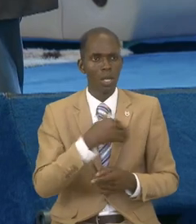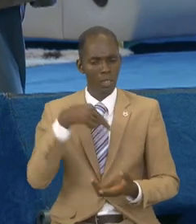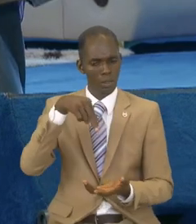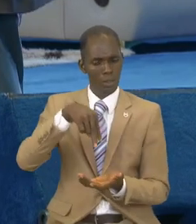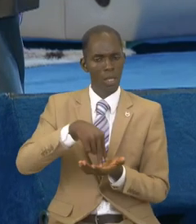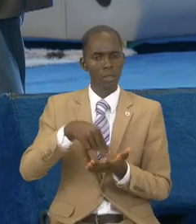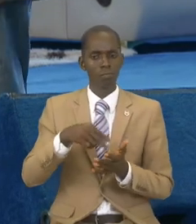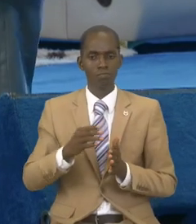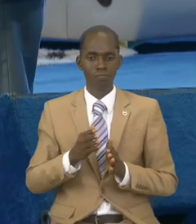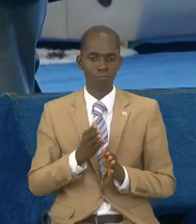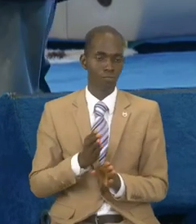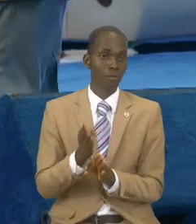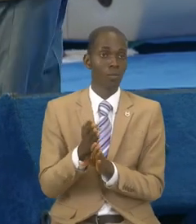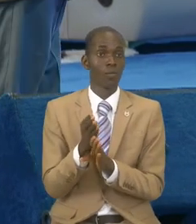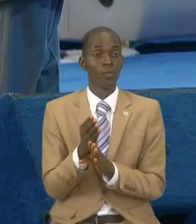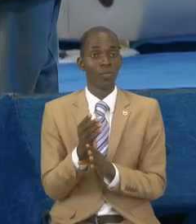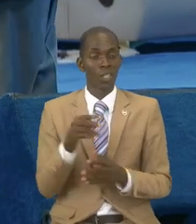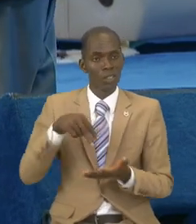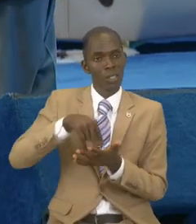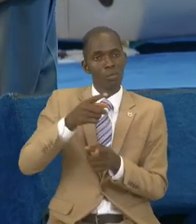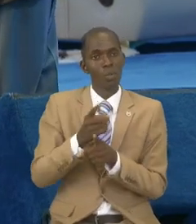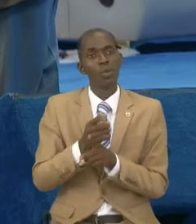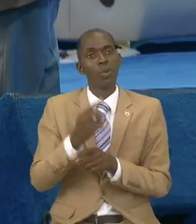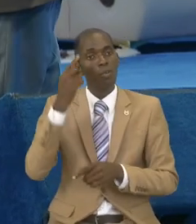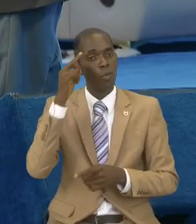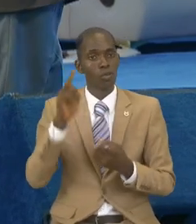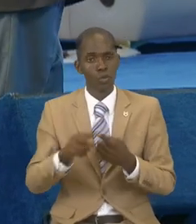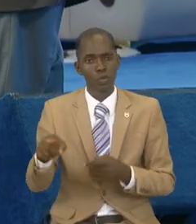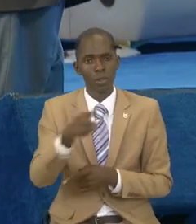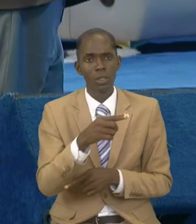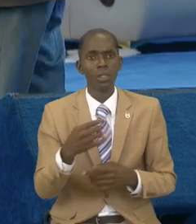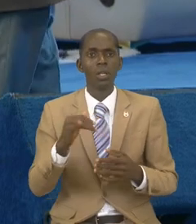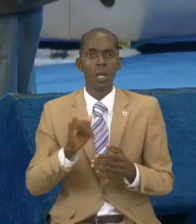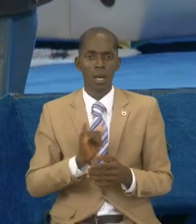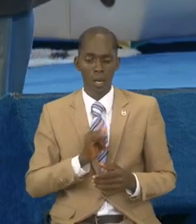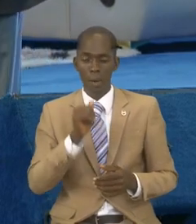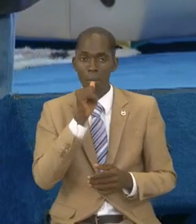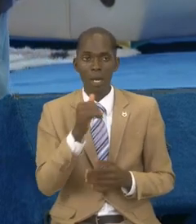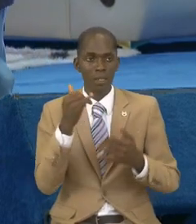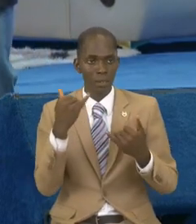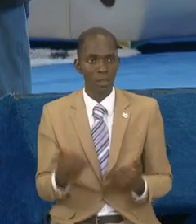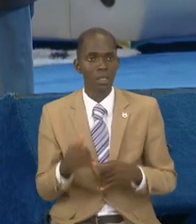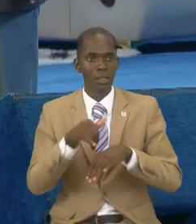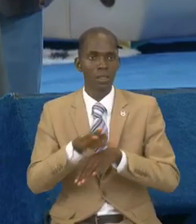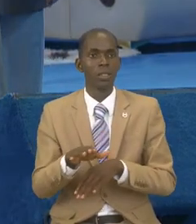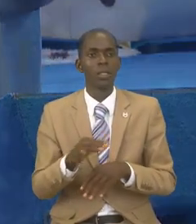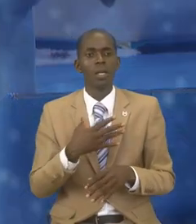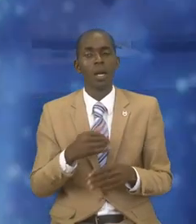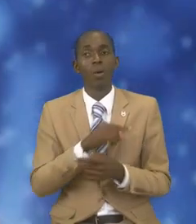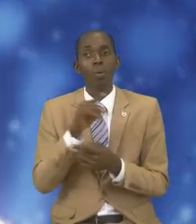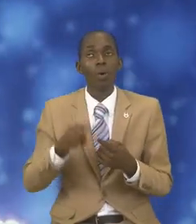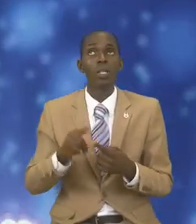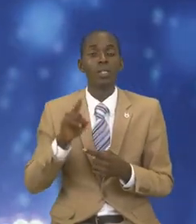from the Lord. Stand upright. For unto thee am I now sent. And when he had spoken